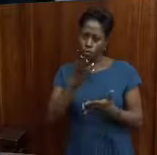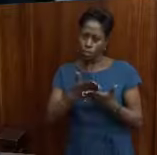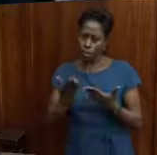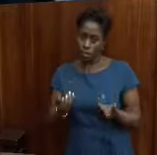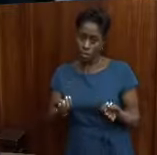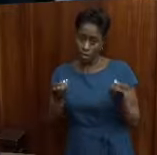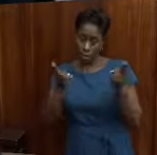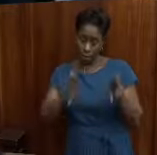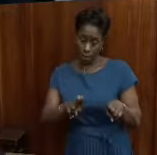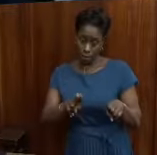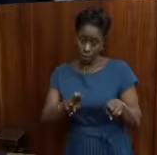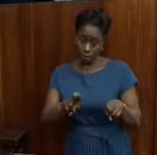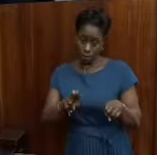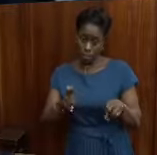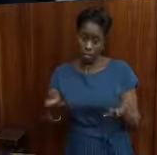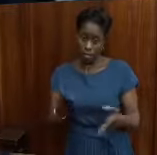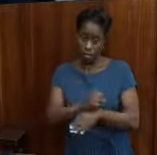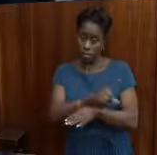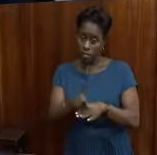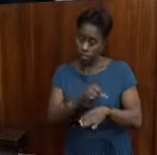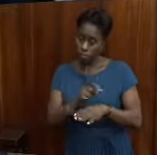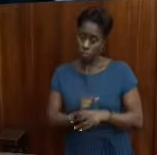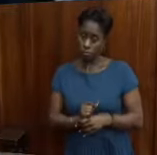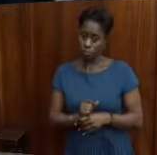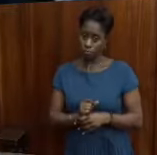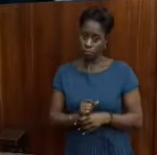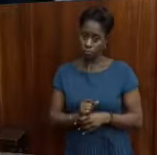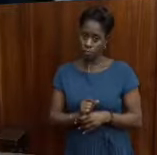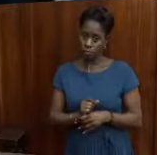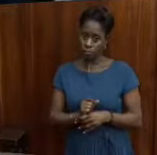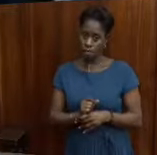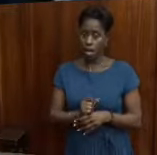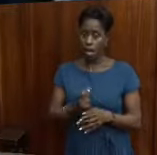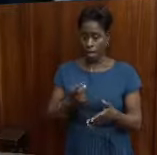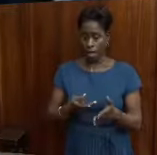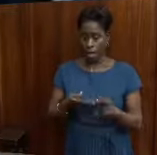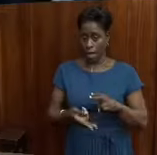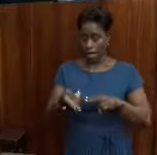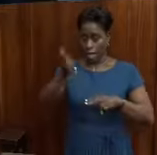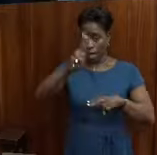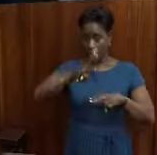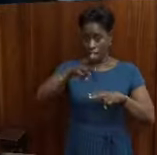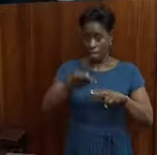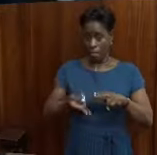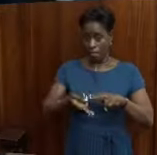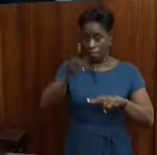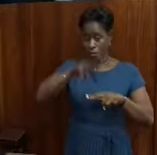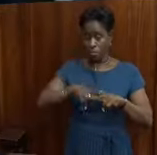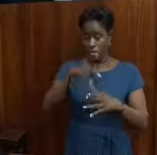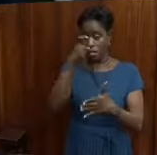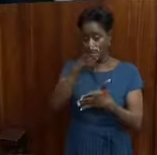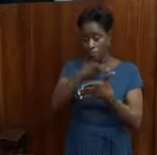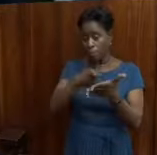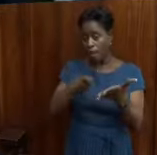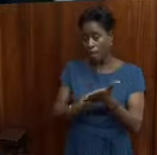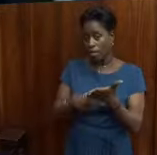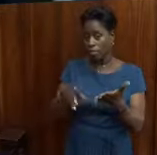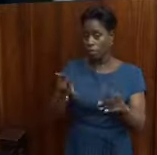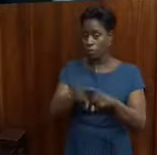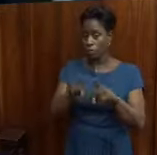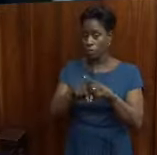significantly impacting St. Lucians and the rest of the world: rising inflation and the war in Ukraine. Inflation in the United States,